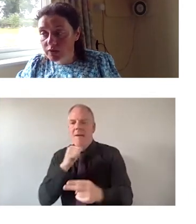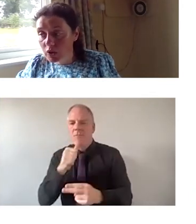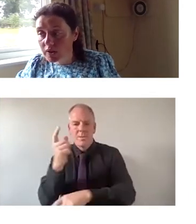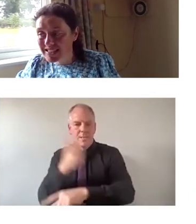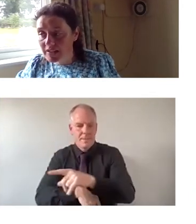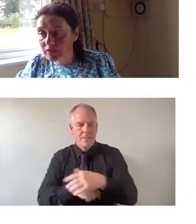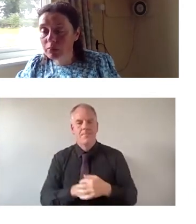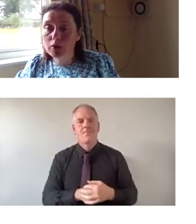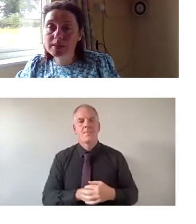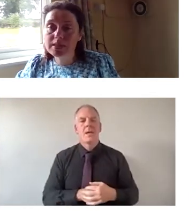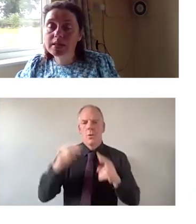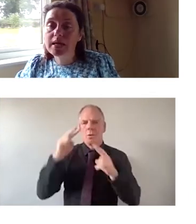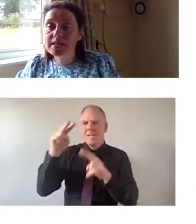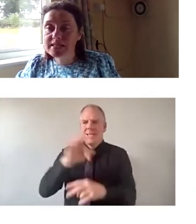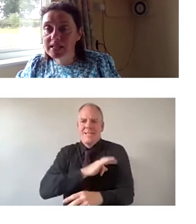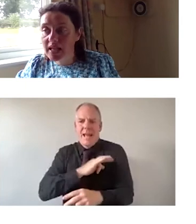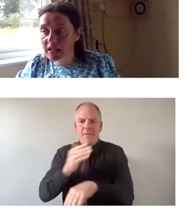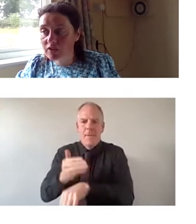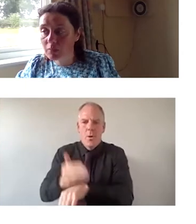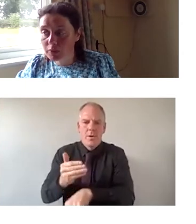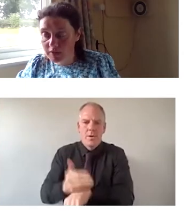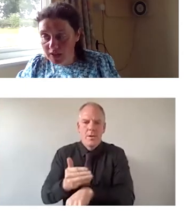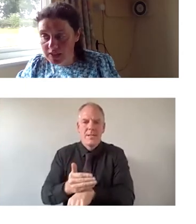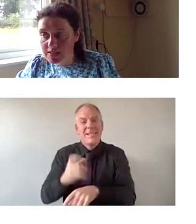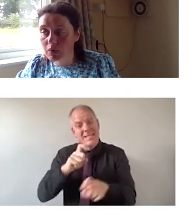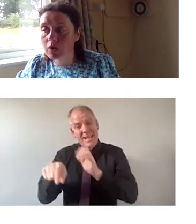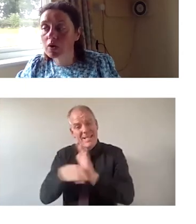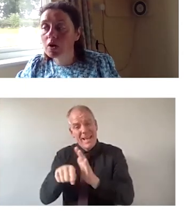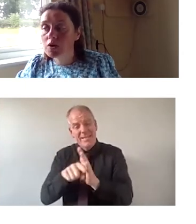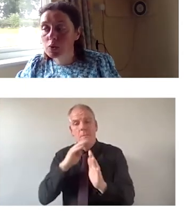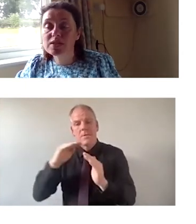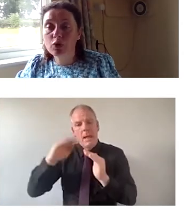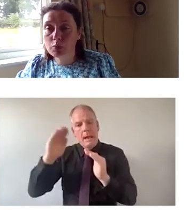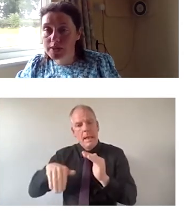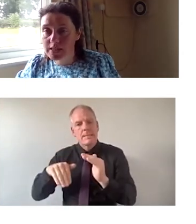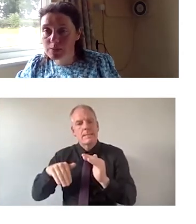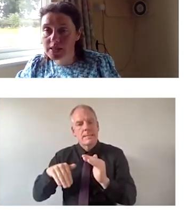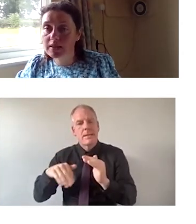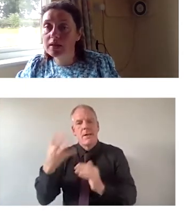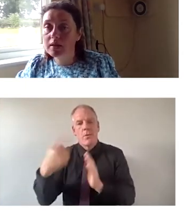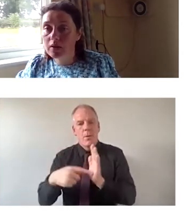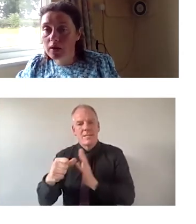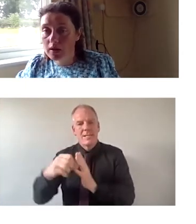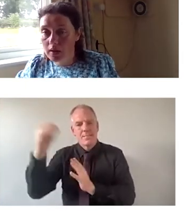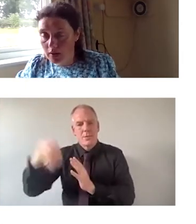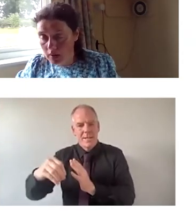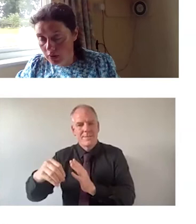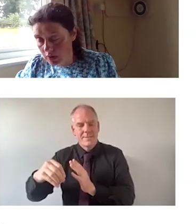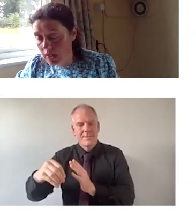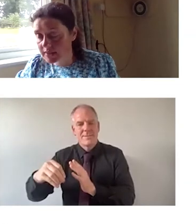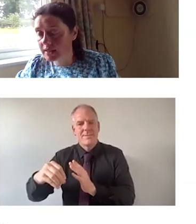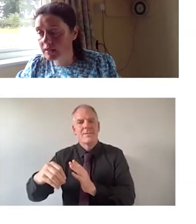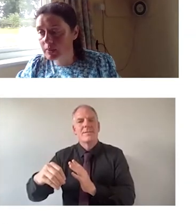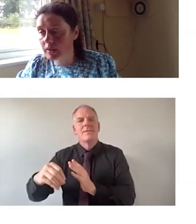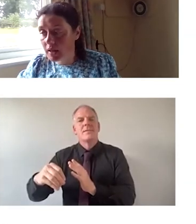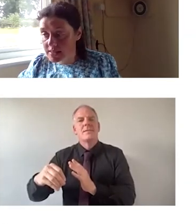Whereas if you look at it in self-employment, it's still negative, but the effect is smaller. So it's 4.6%.